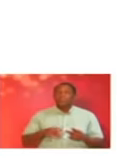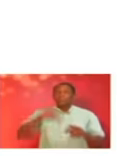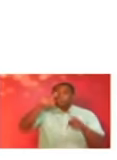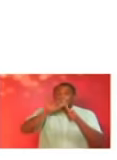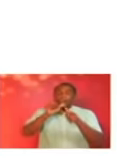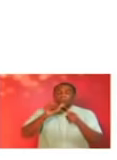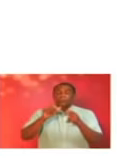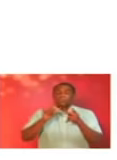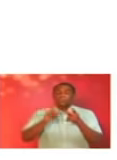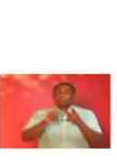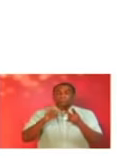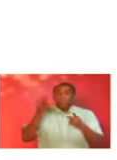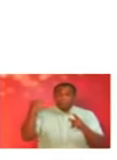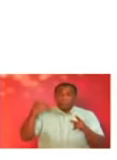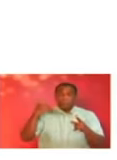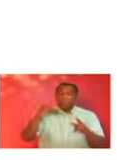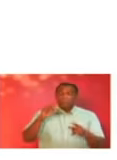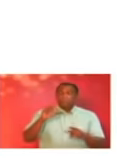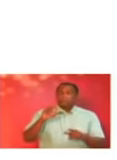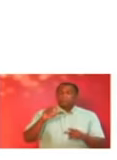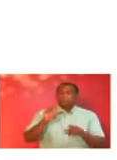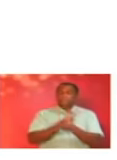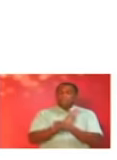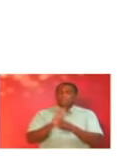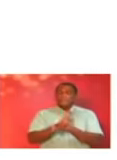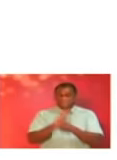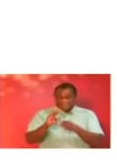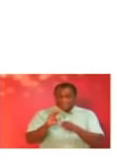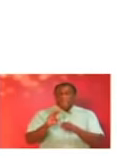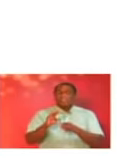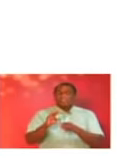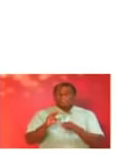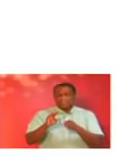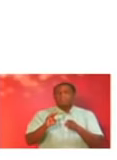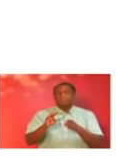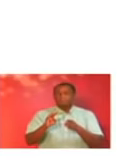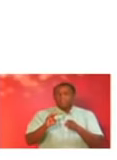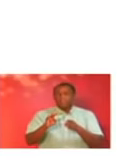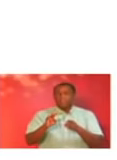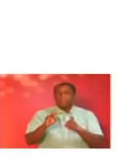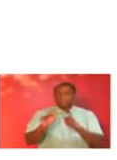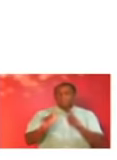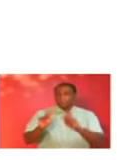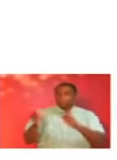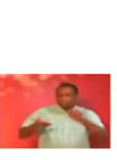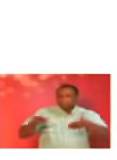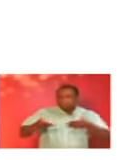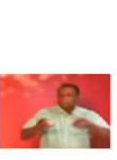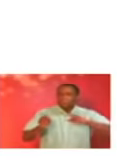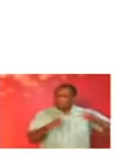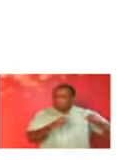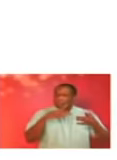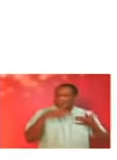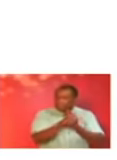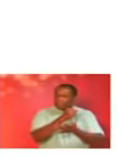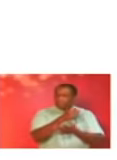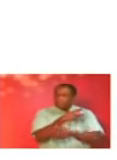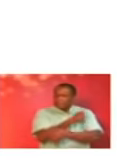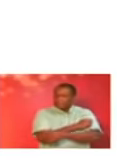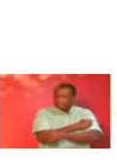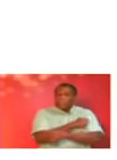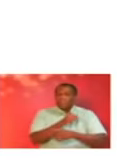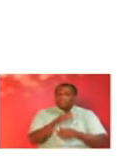mass vaccination sites, do you all have an idea as to how much of that sector came out, numbers in terms of specifically for the retail